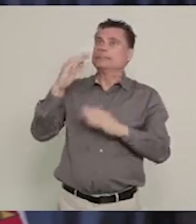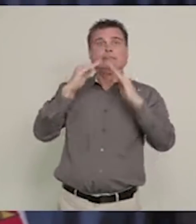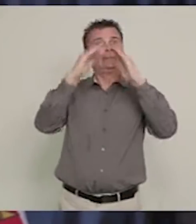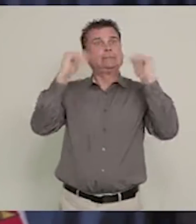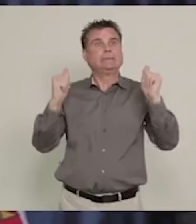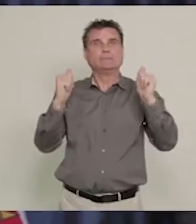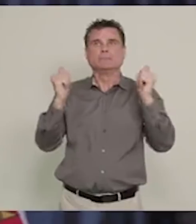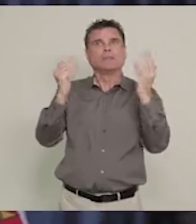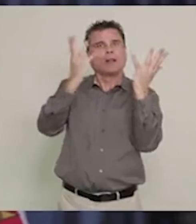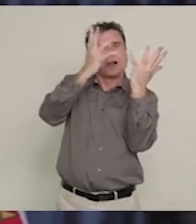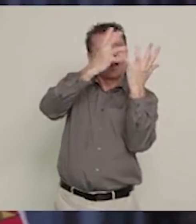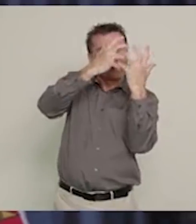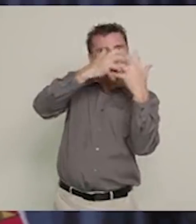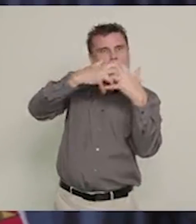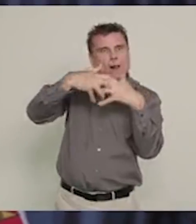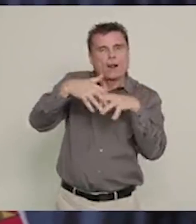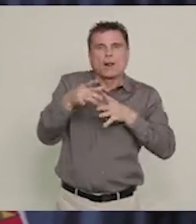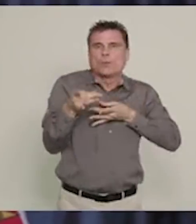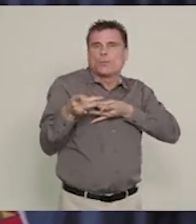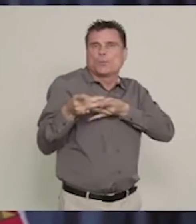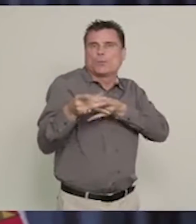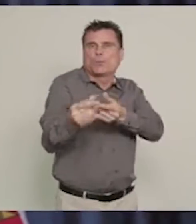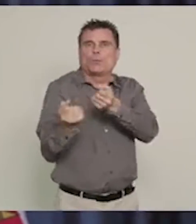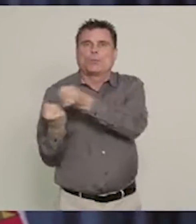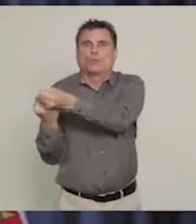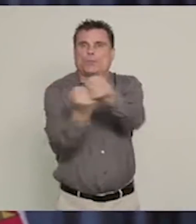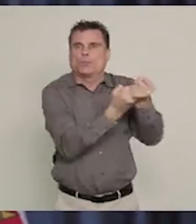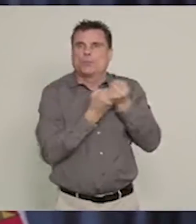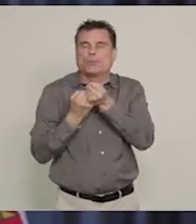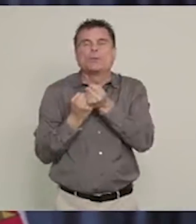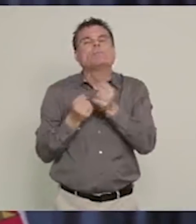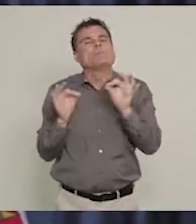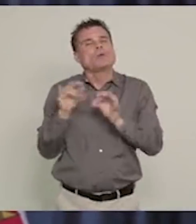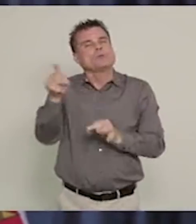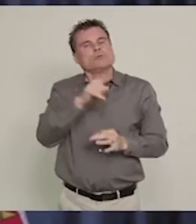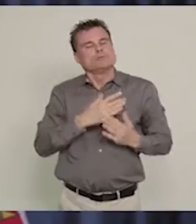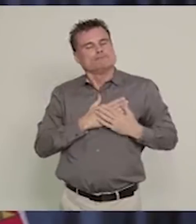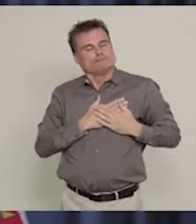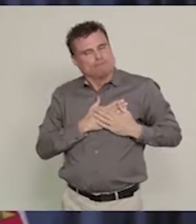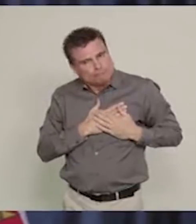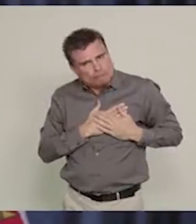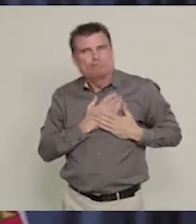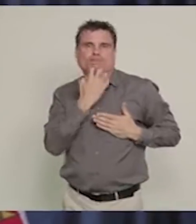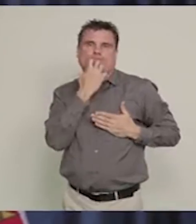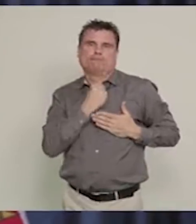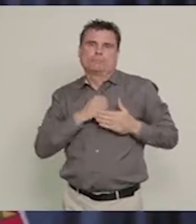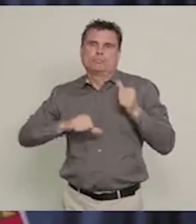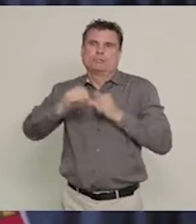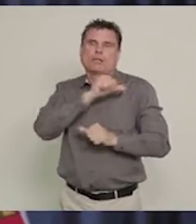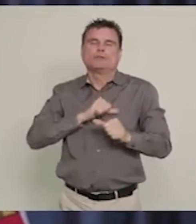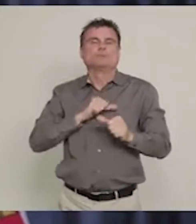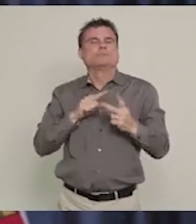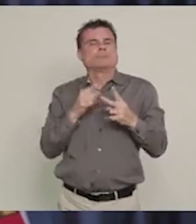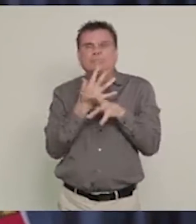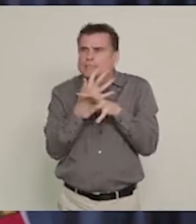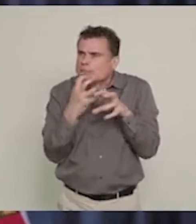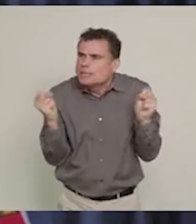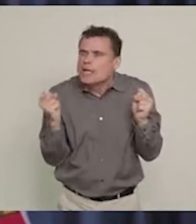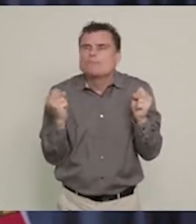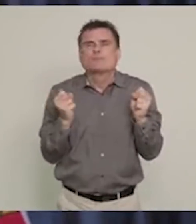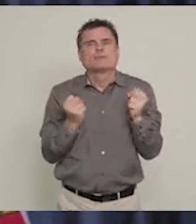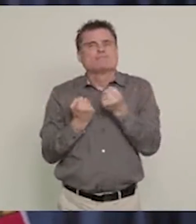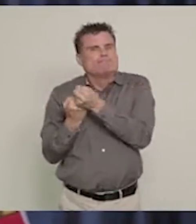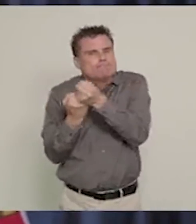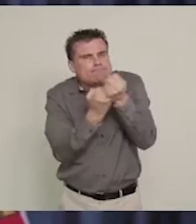it's also a time to be selfless, to know the decisions you make today could drastically impact the lives of your family, friends, and